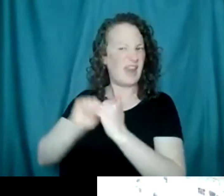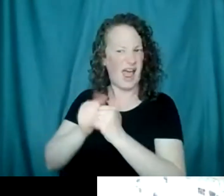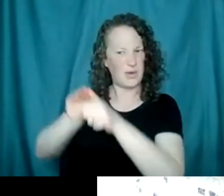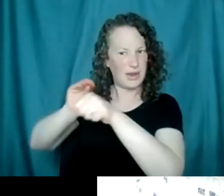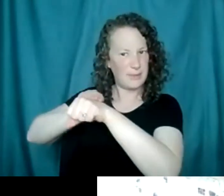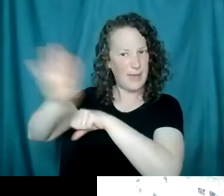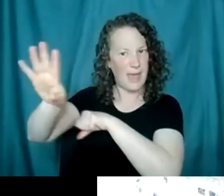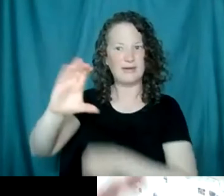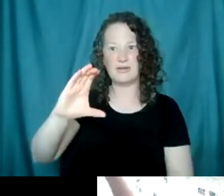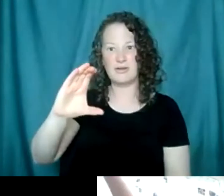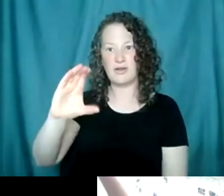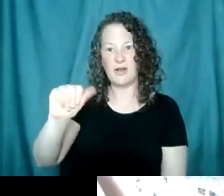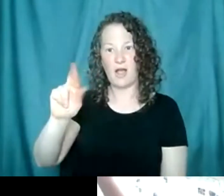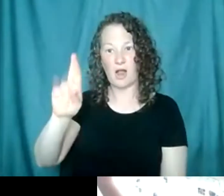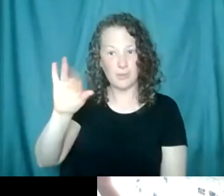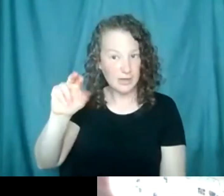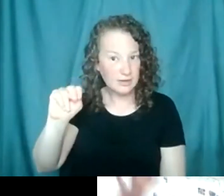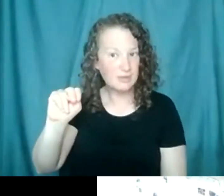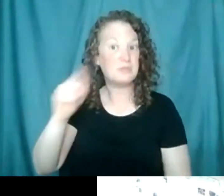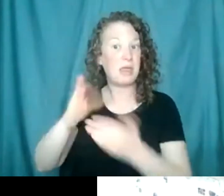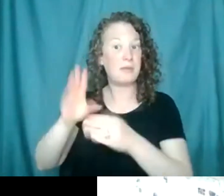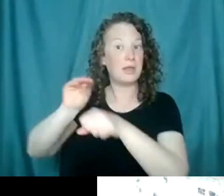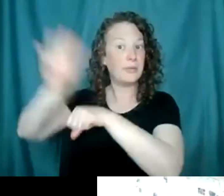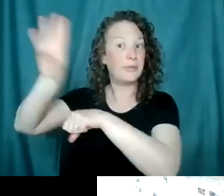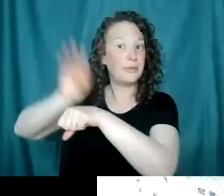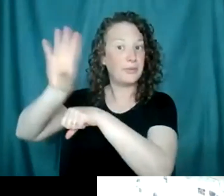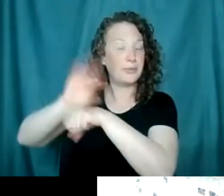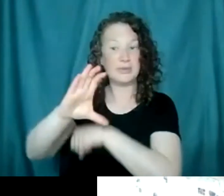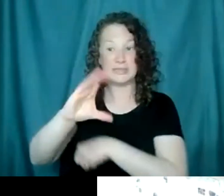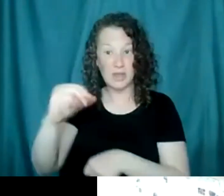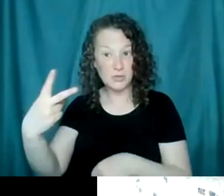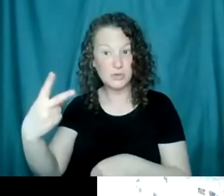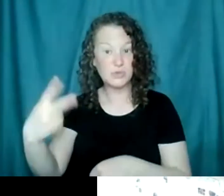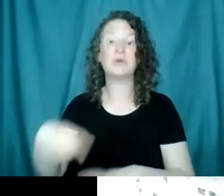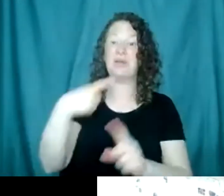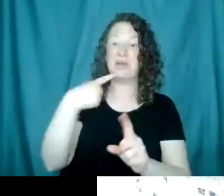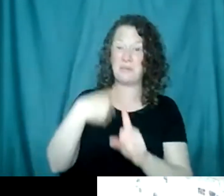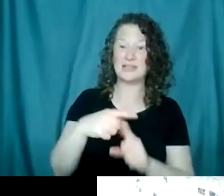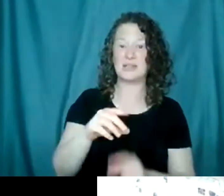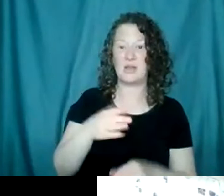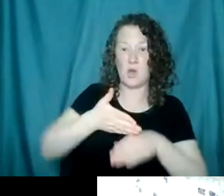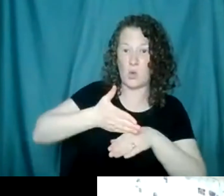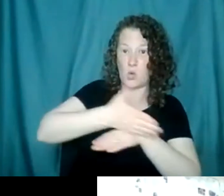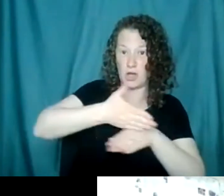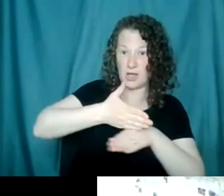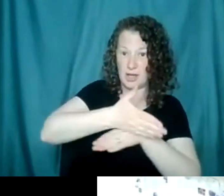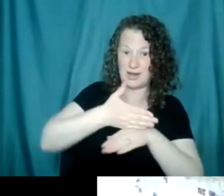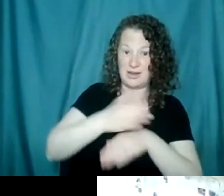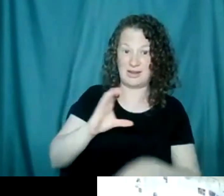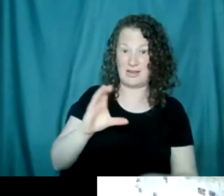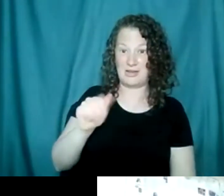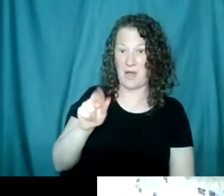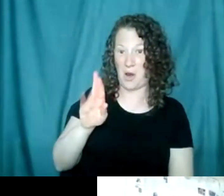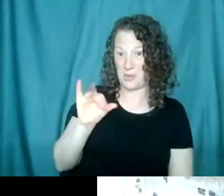if they're decomposing things and they're producing CO2. We also had like wood carbon in there as well, a toothpick pretty